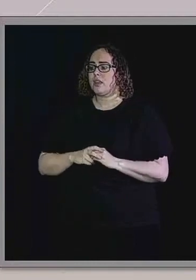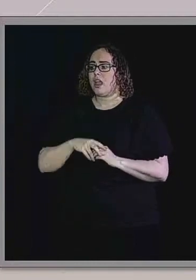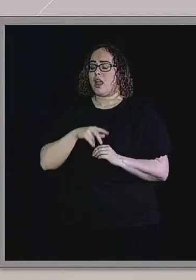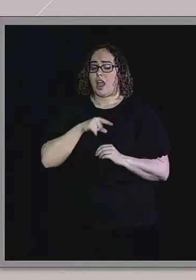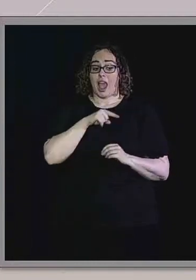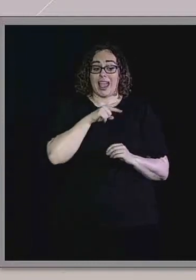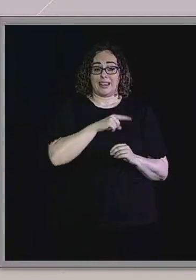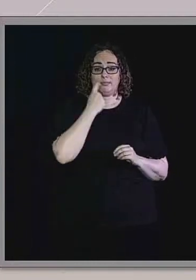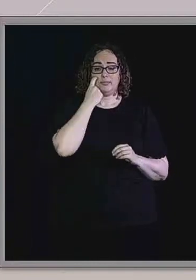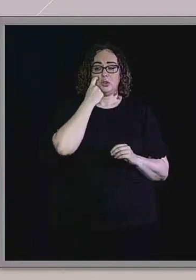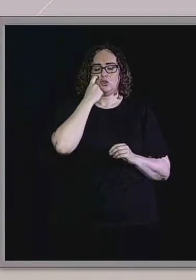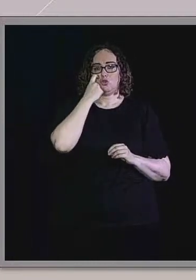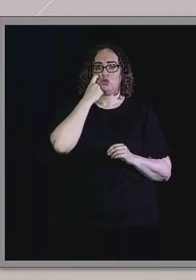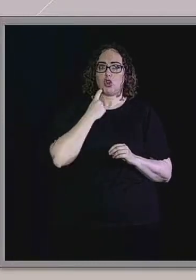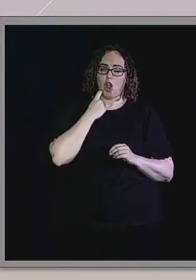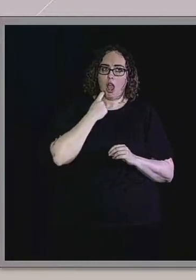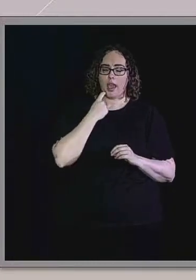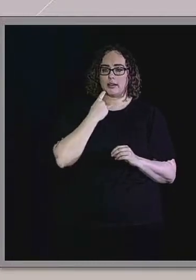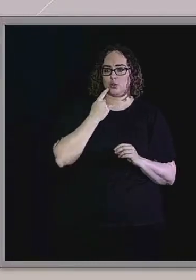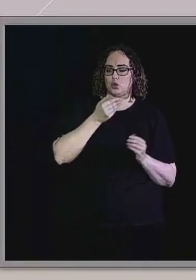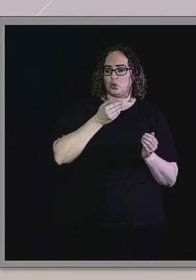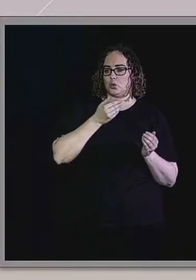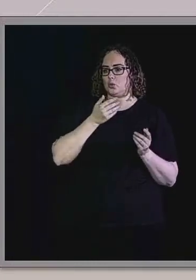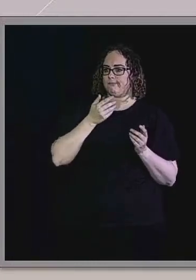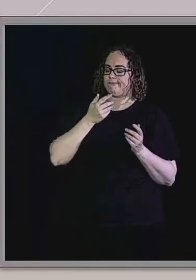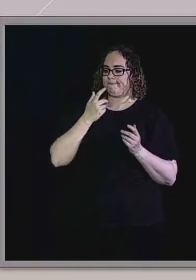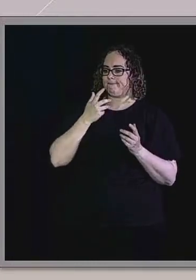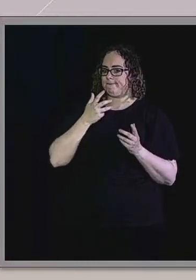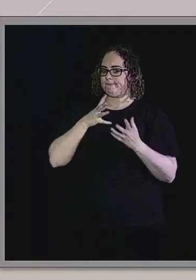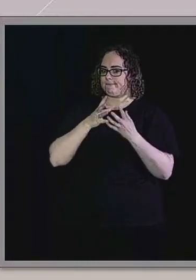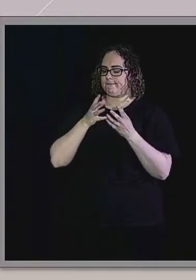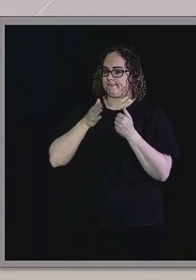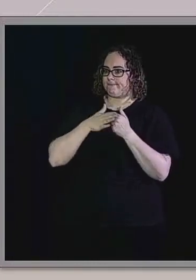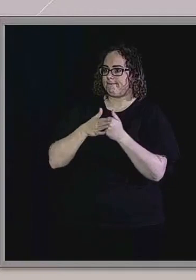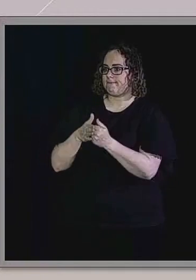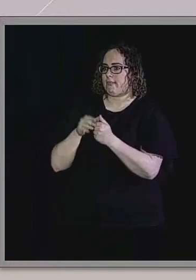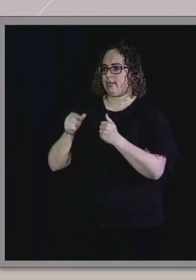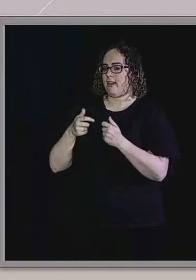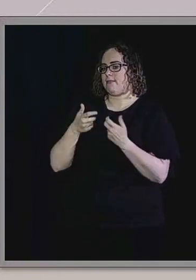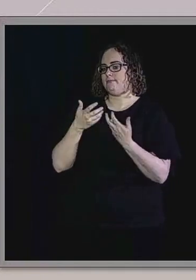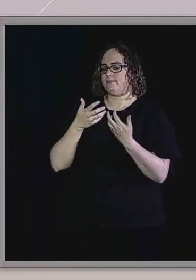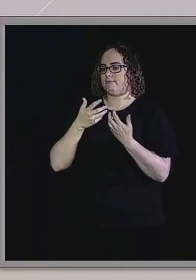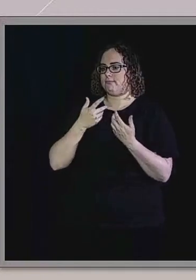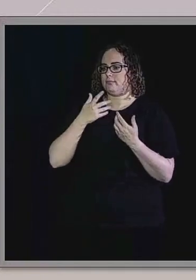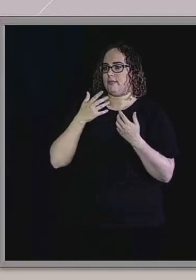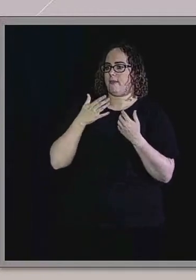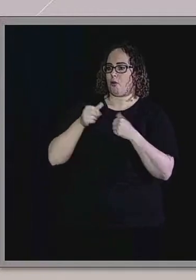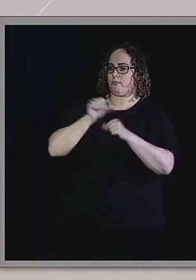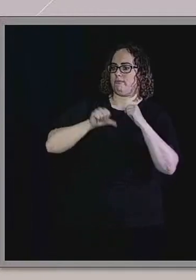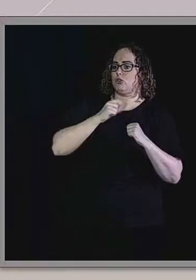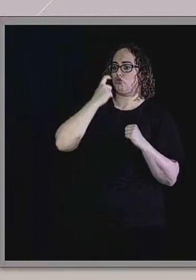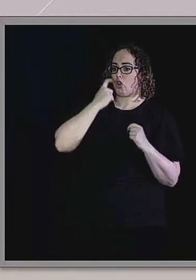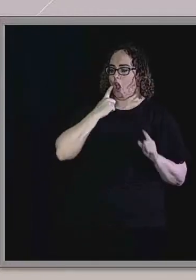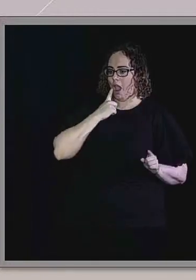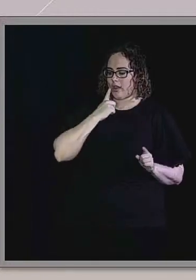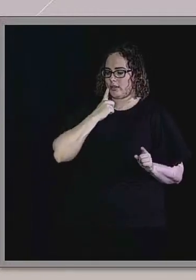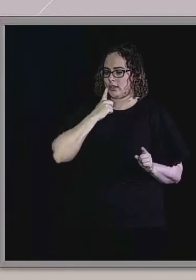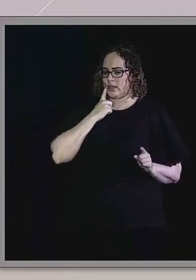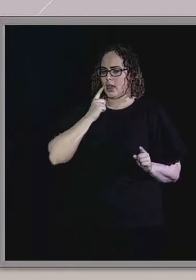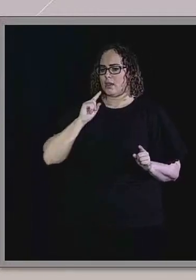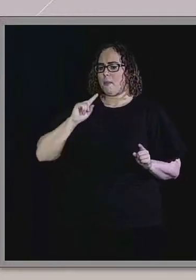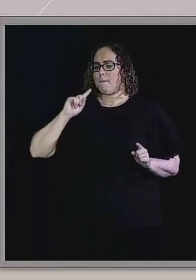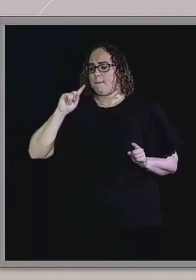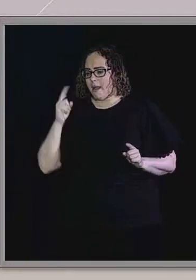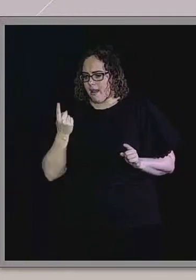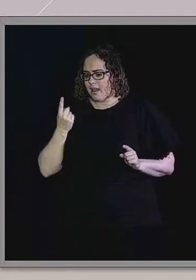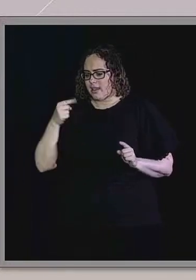to do that. But hopefully, there are companies that are operating in a better way, and hopefully with these sorts of